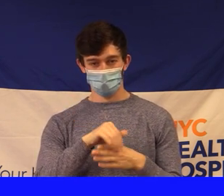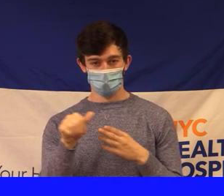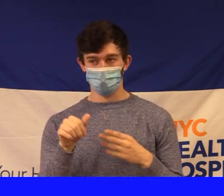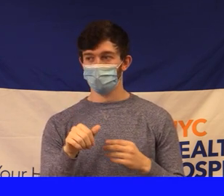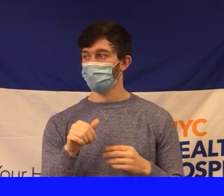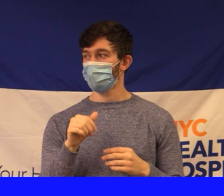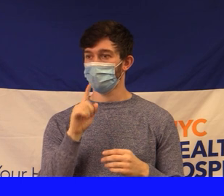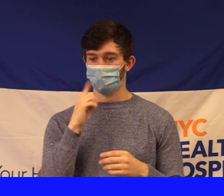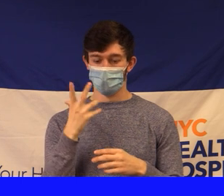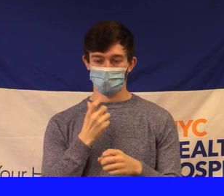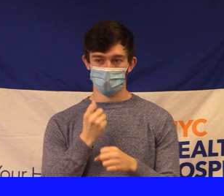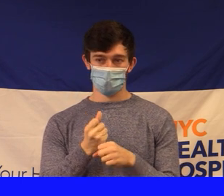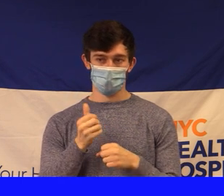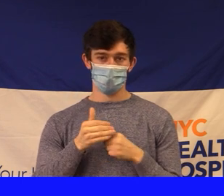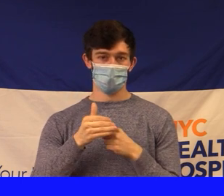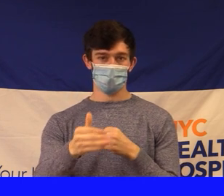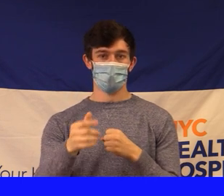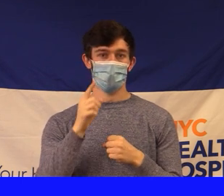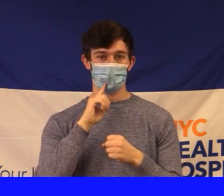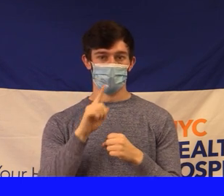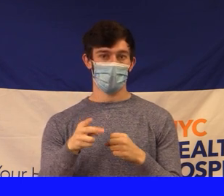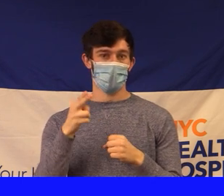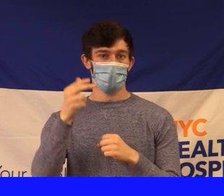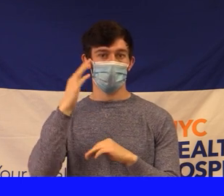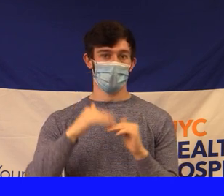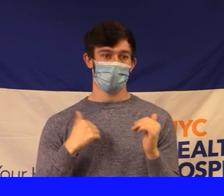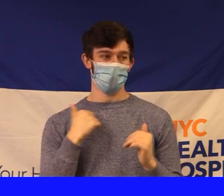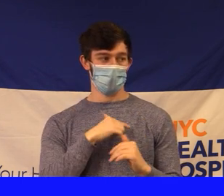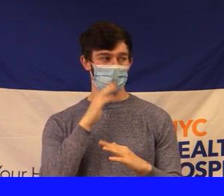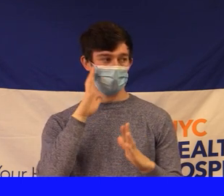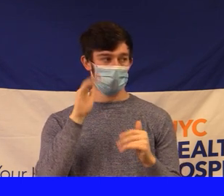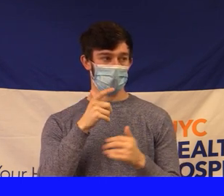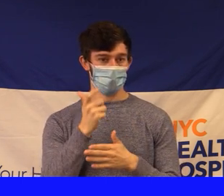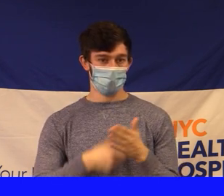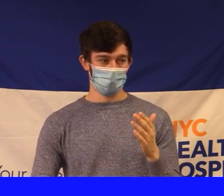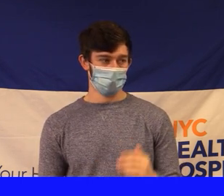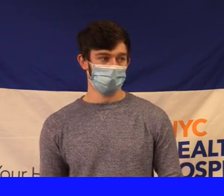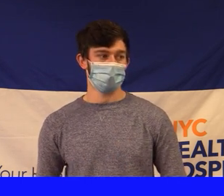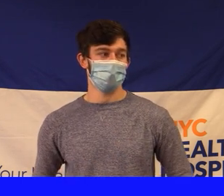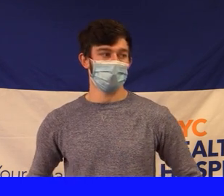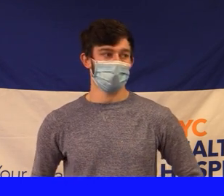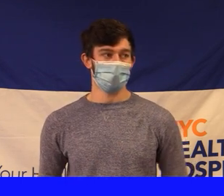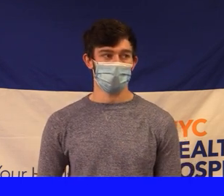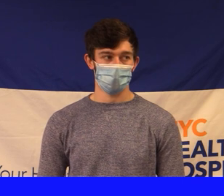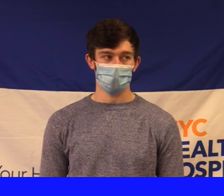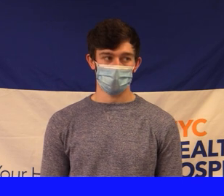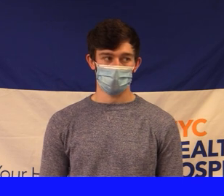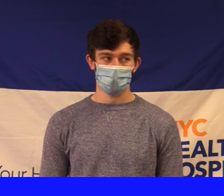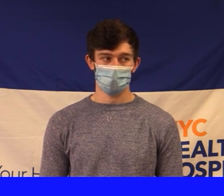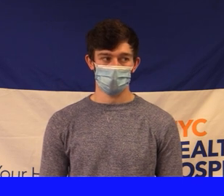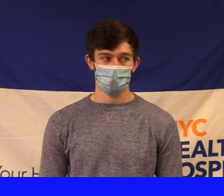$36,333,516 over 5 years to account for higher-than-expected costs and new additions to the scope of the contract.